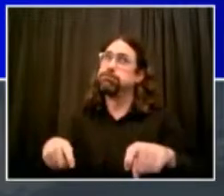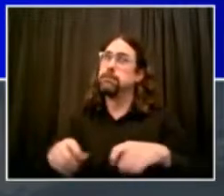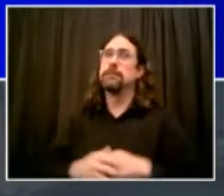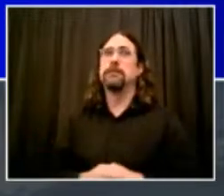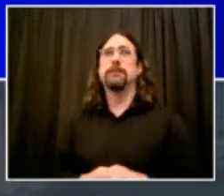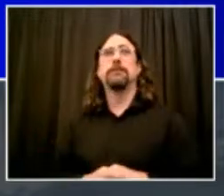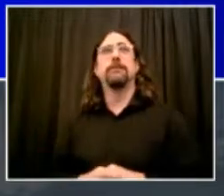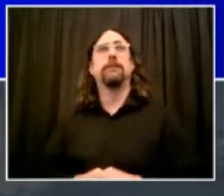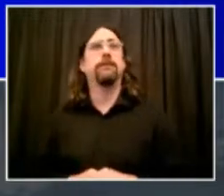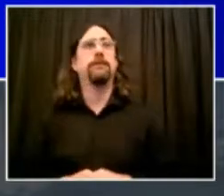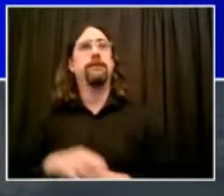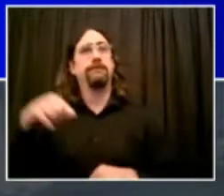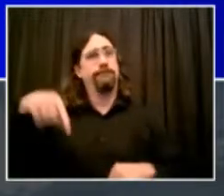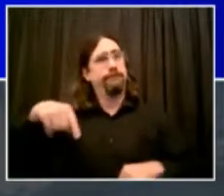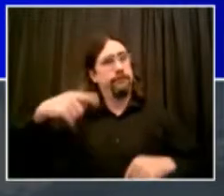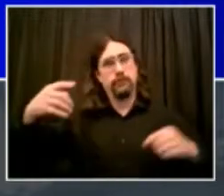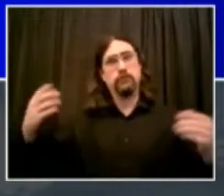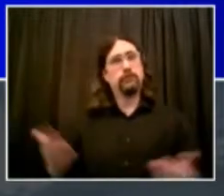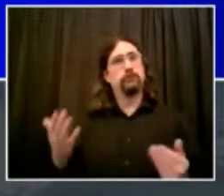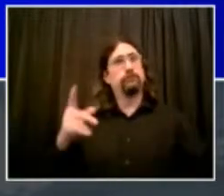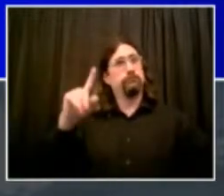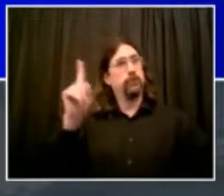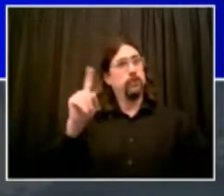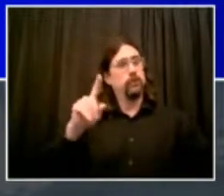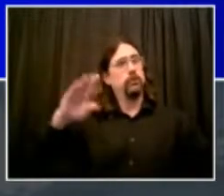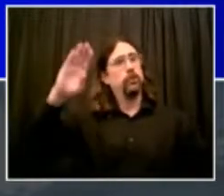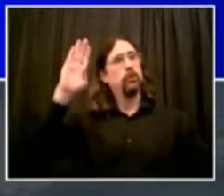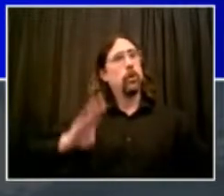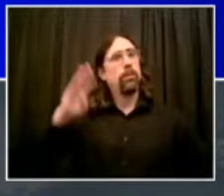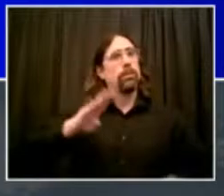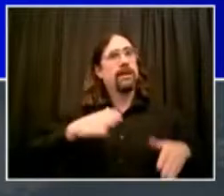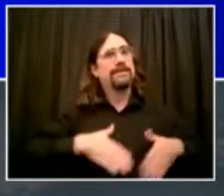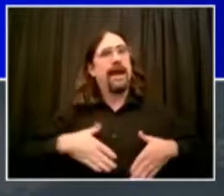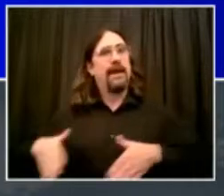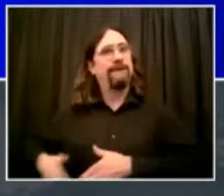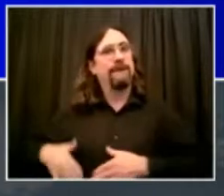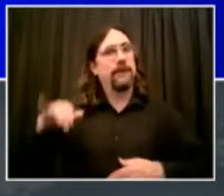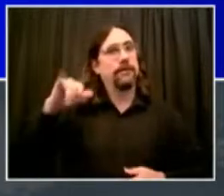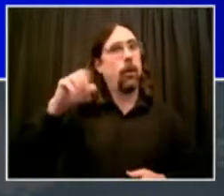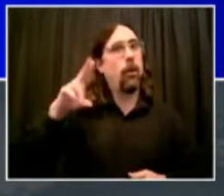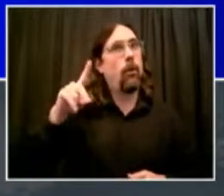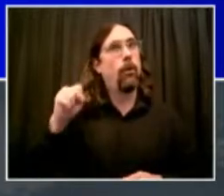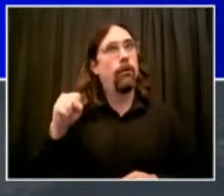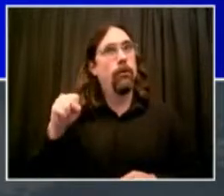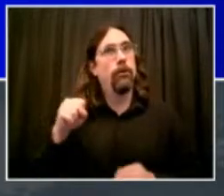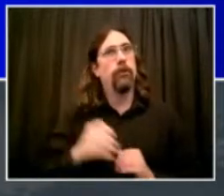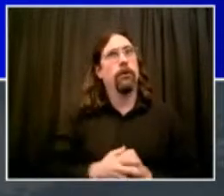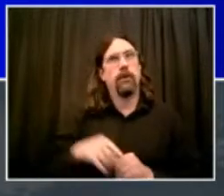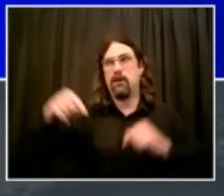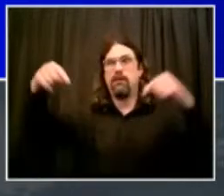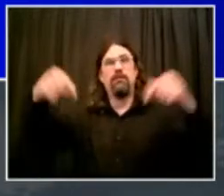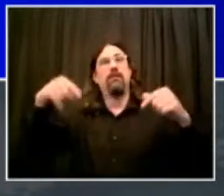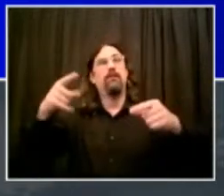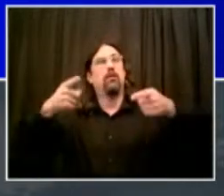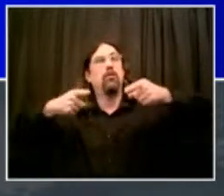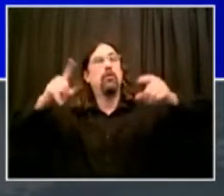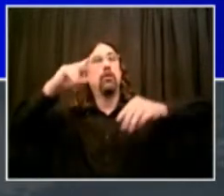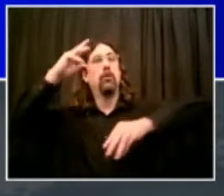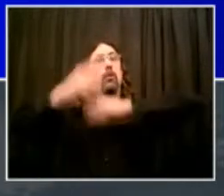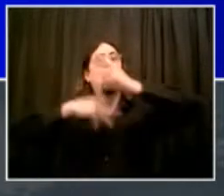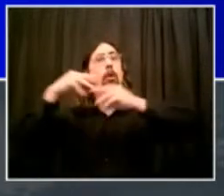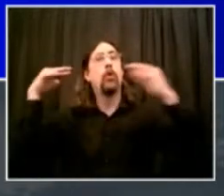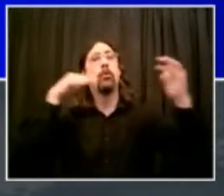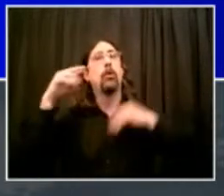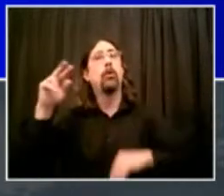people. It's a place where people fought for their country in tough times. It's a place where things have been created against